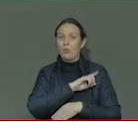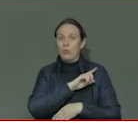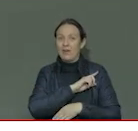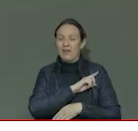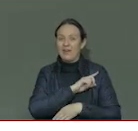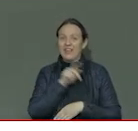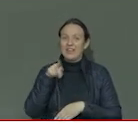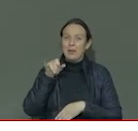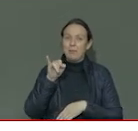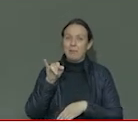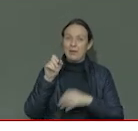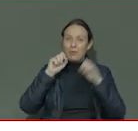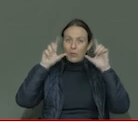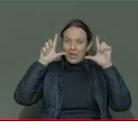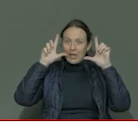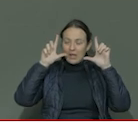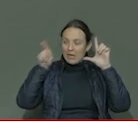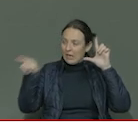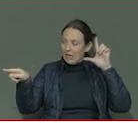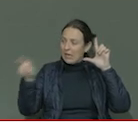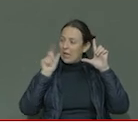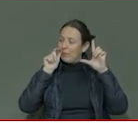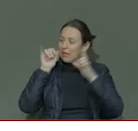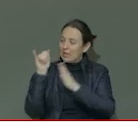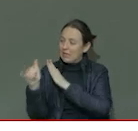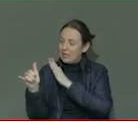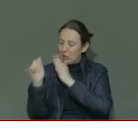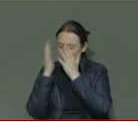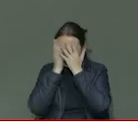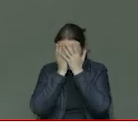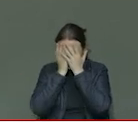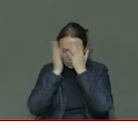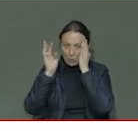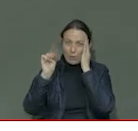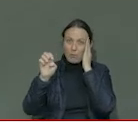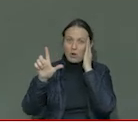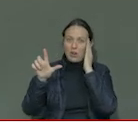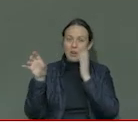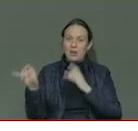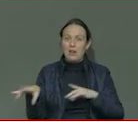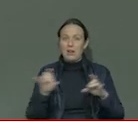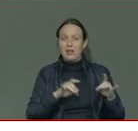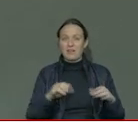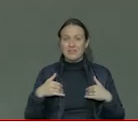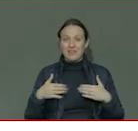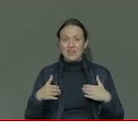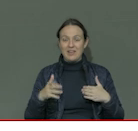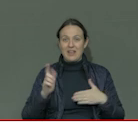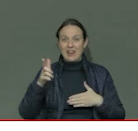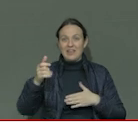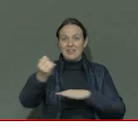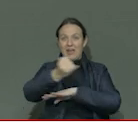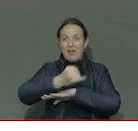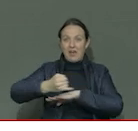death of another human being. So true moral suffering starts at that time. And then you know they come across this island.